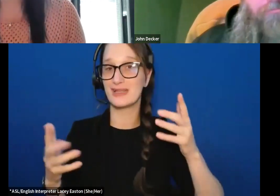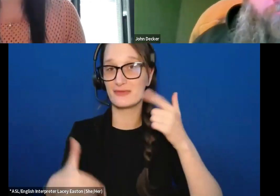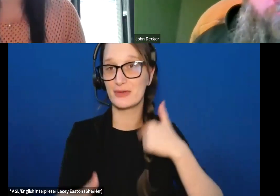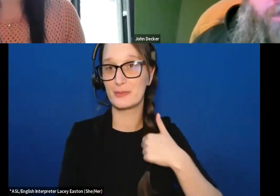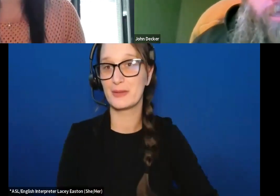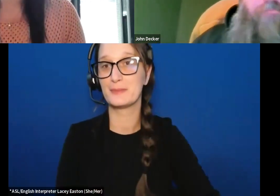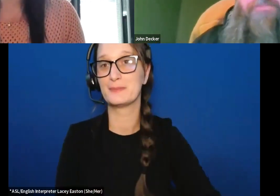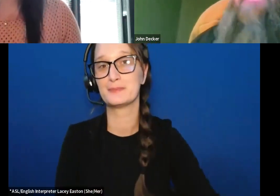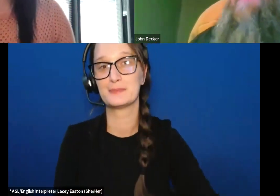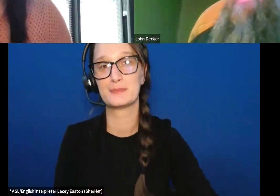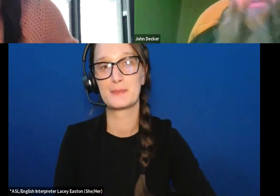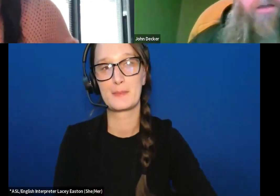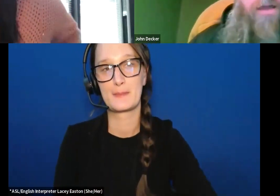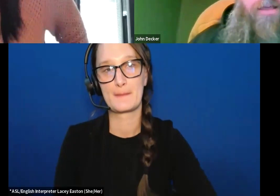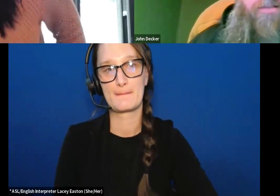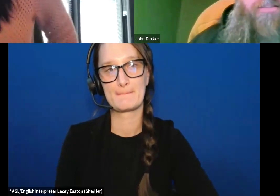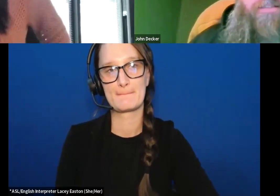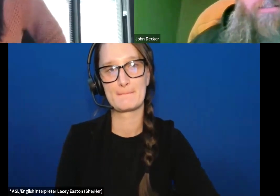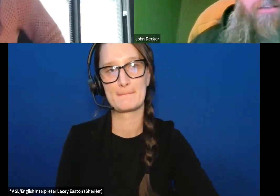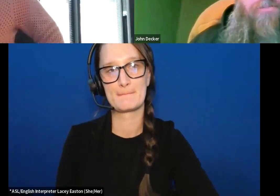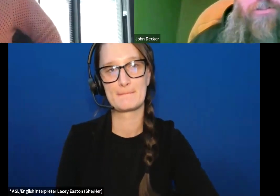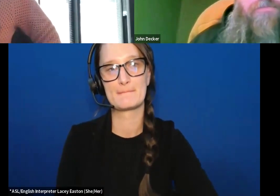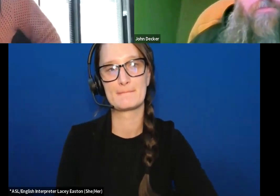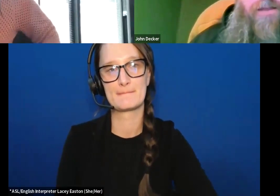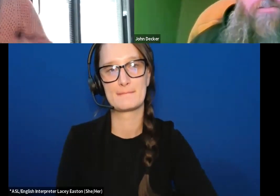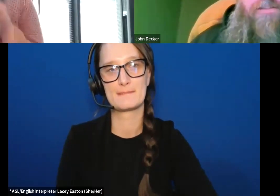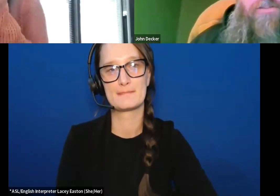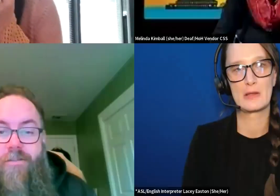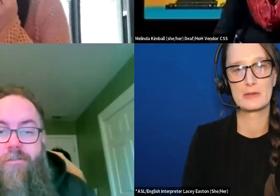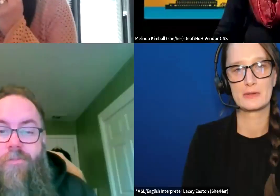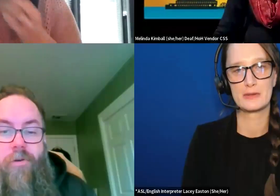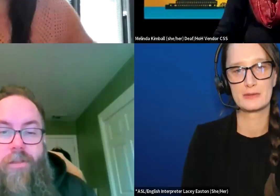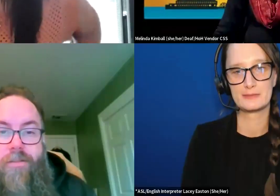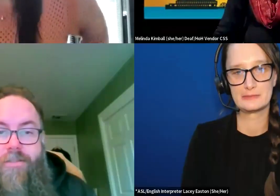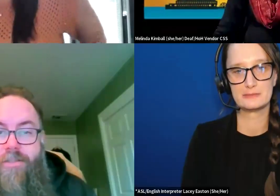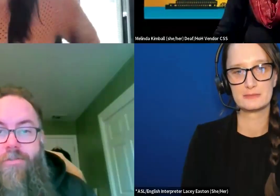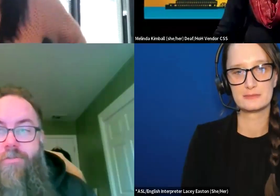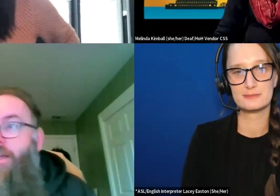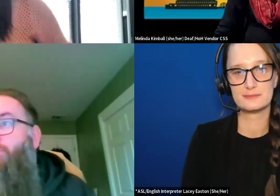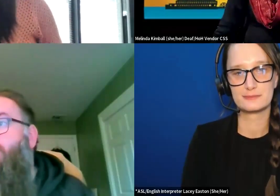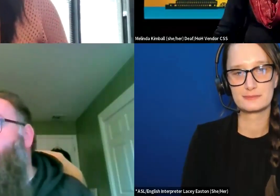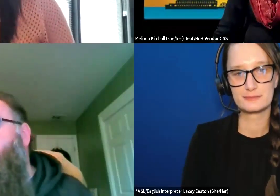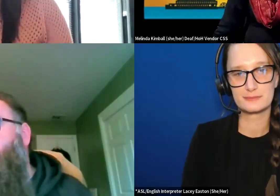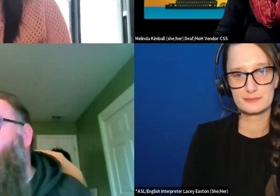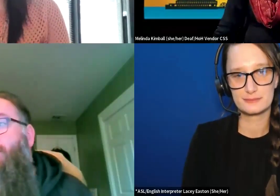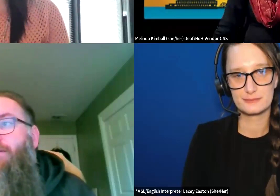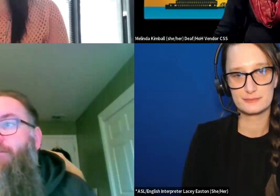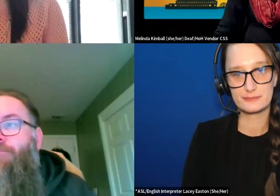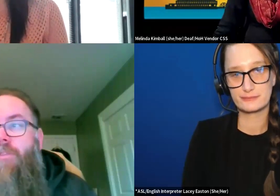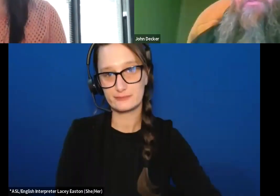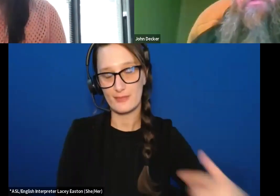Again, I am just blown away by the consistency of our service providers that are still promoting this to, like, we're